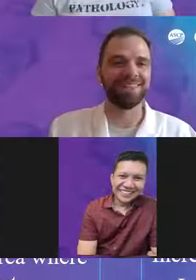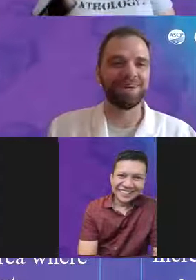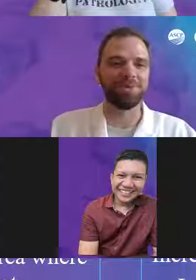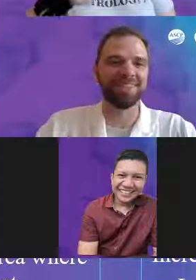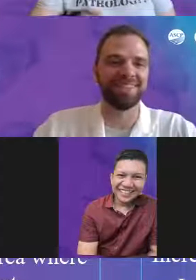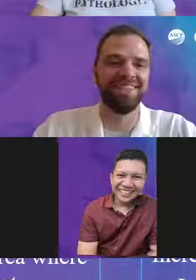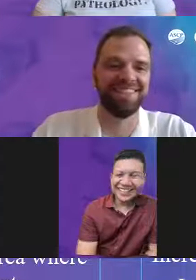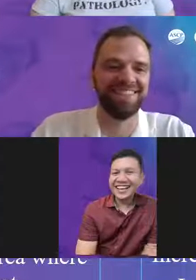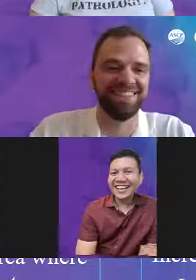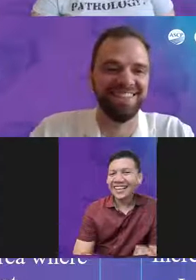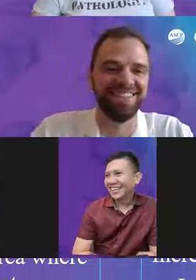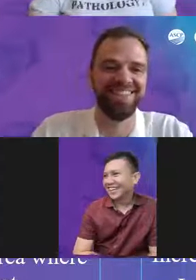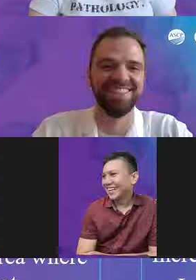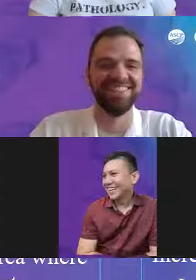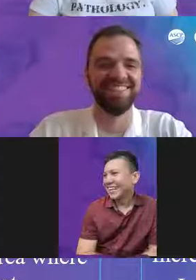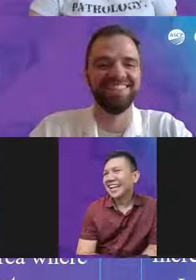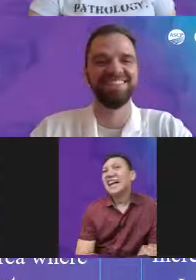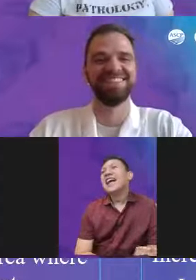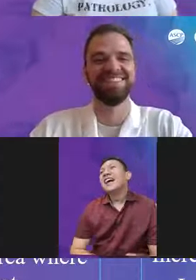Always thinking that one.